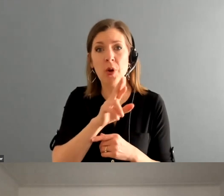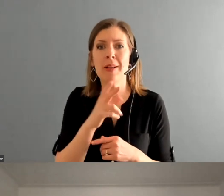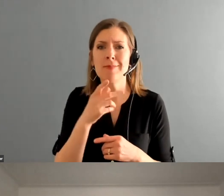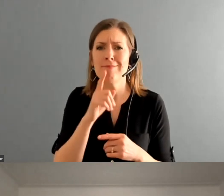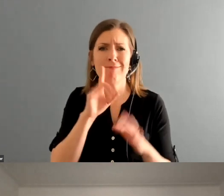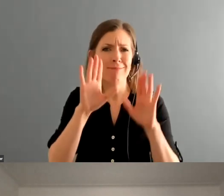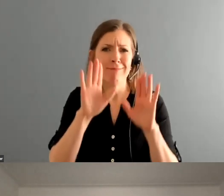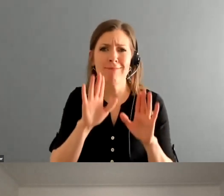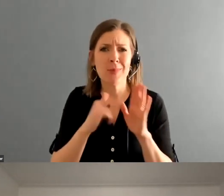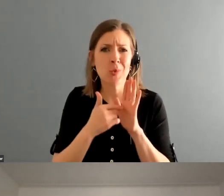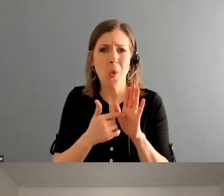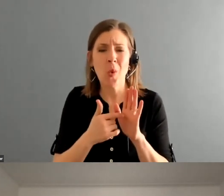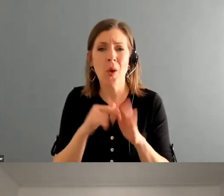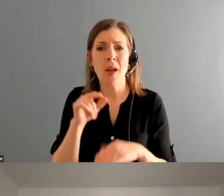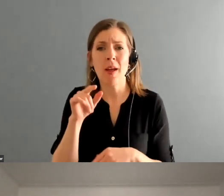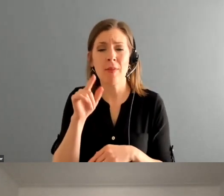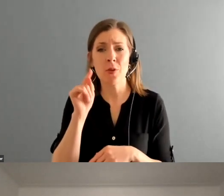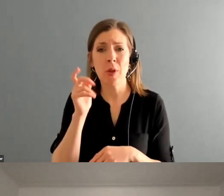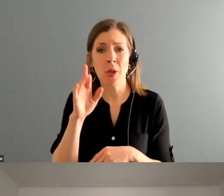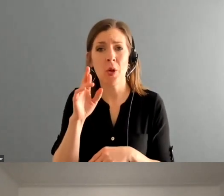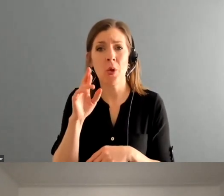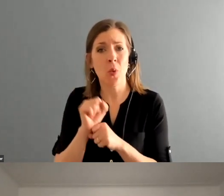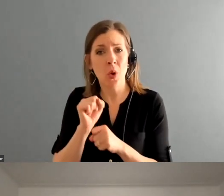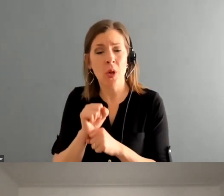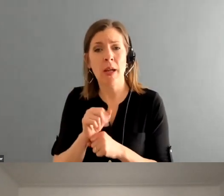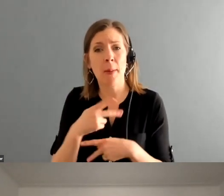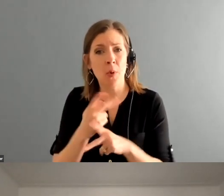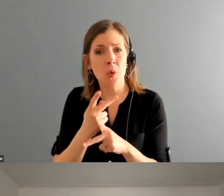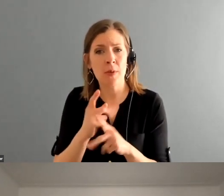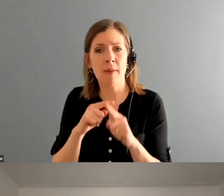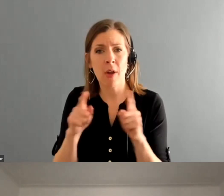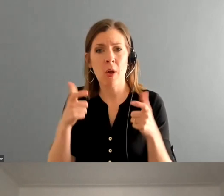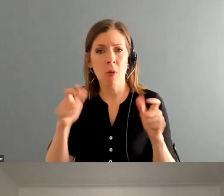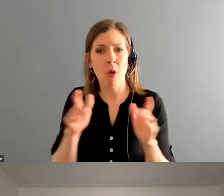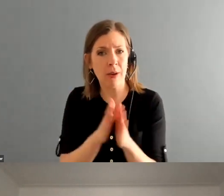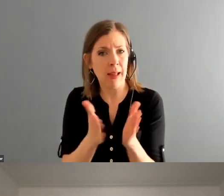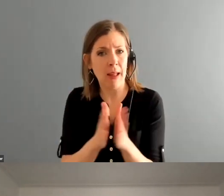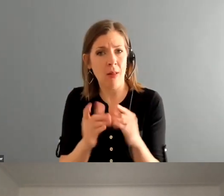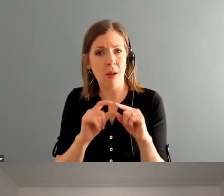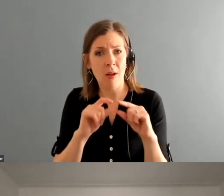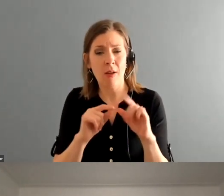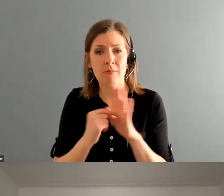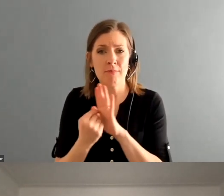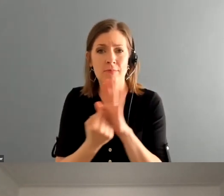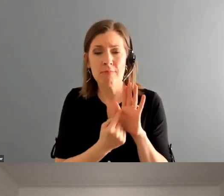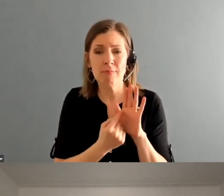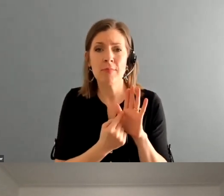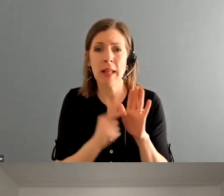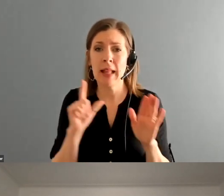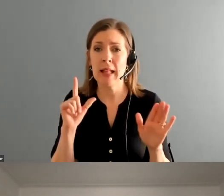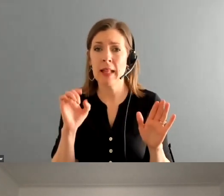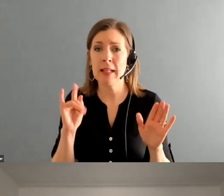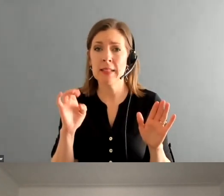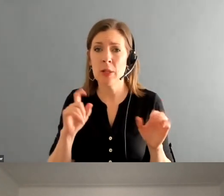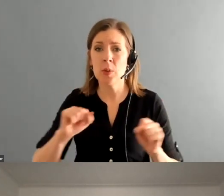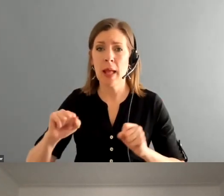remarkable show of Traylor's work and produced a very large catalog. And Leslie was